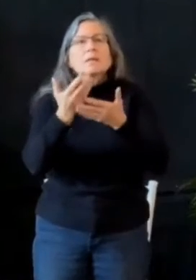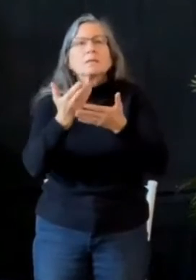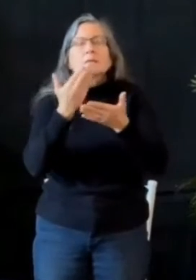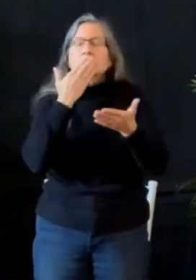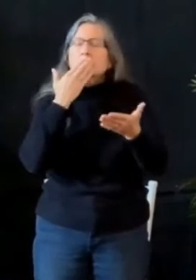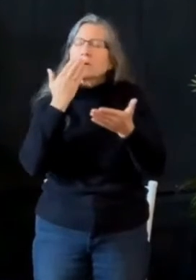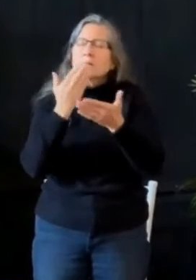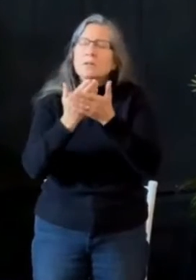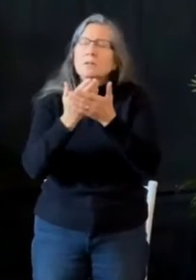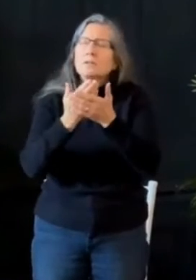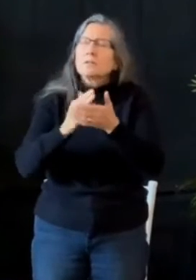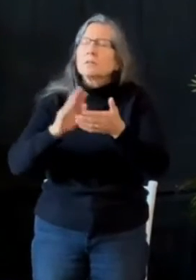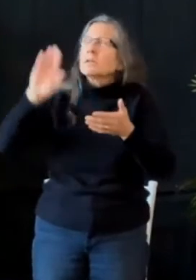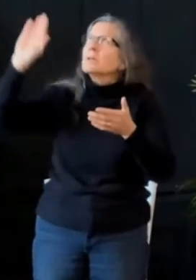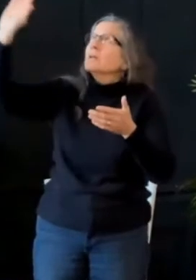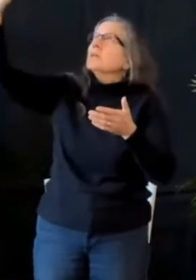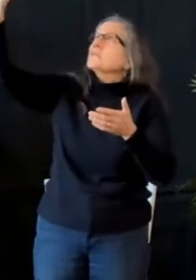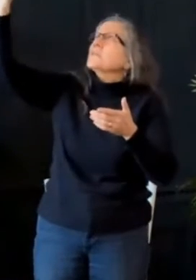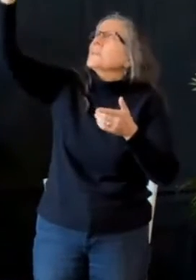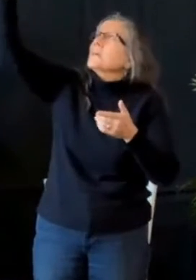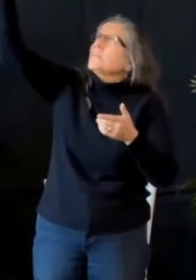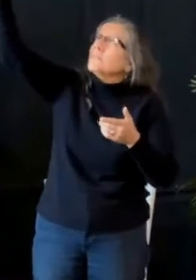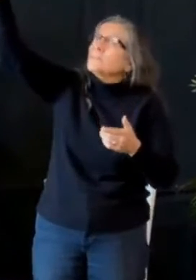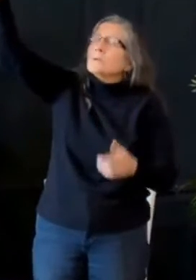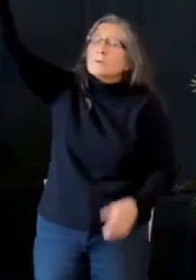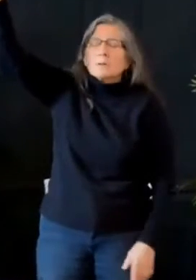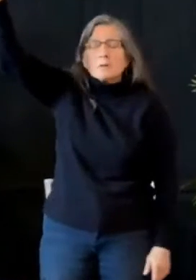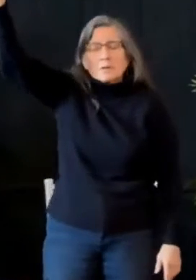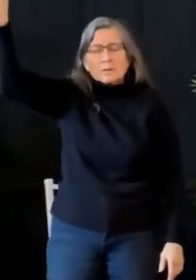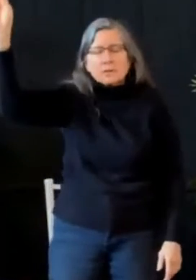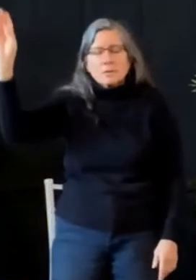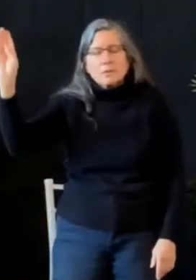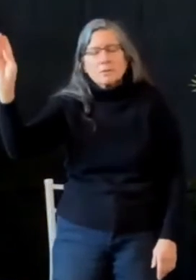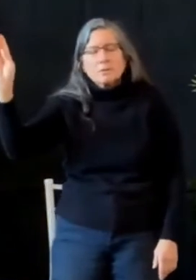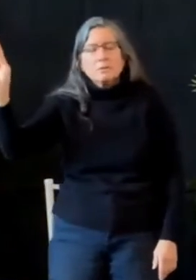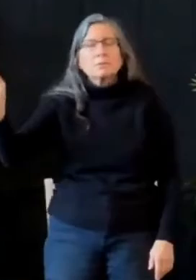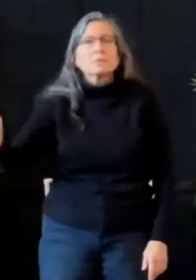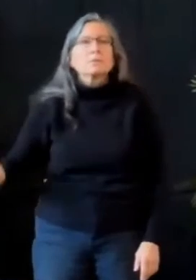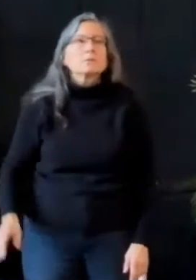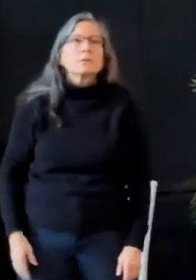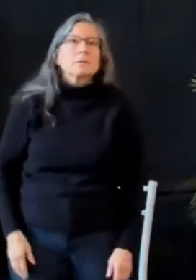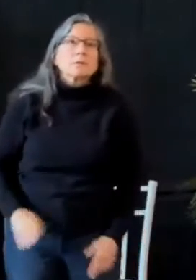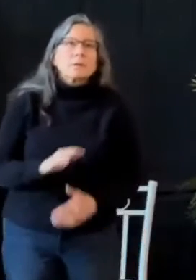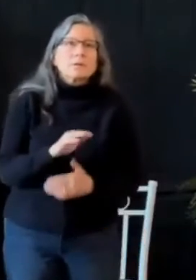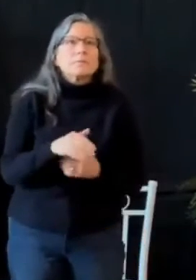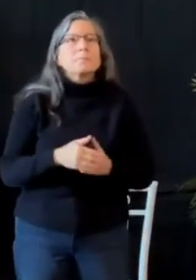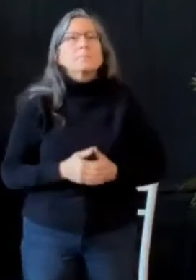sing of the goodness of God.